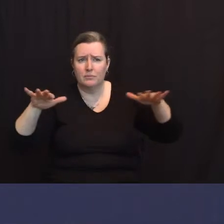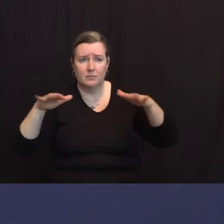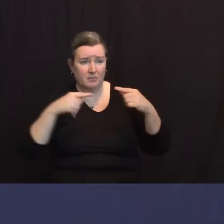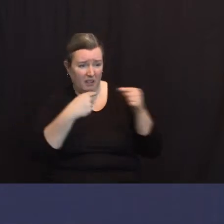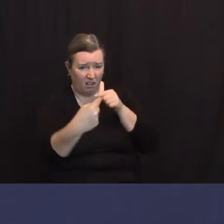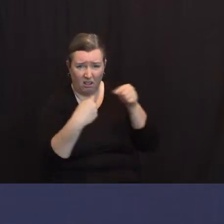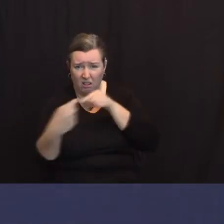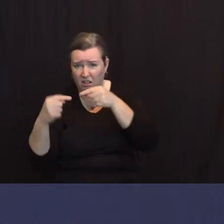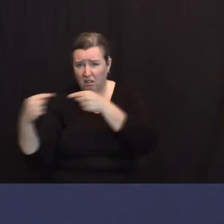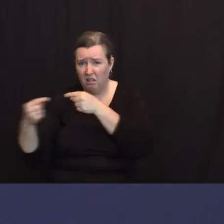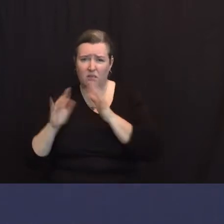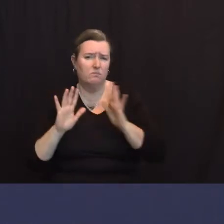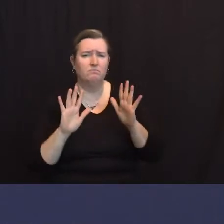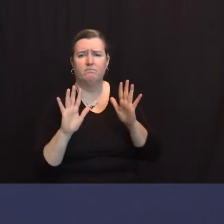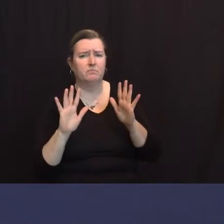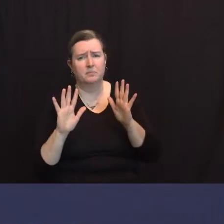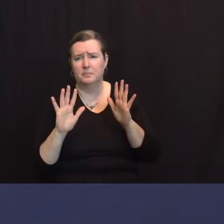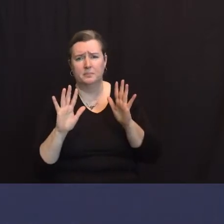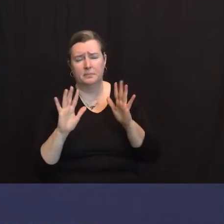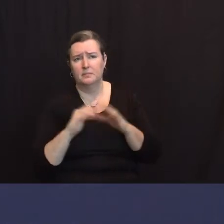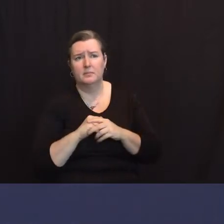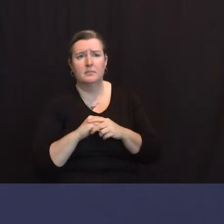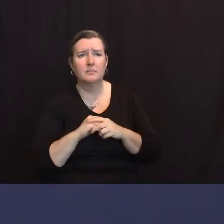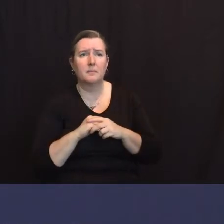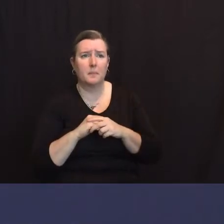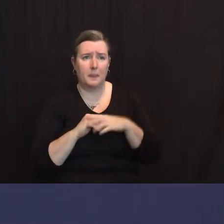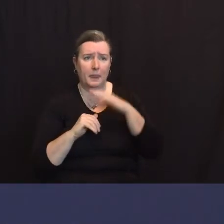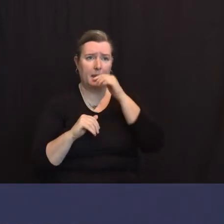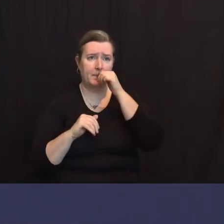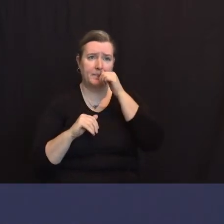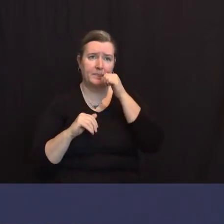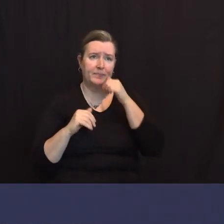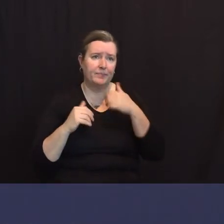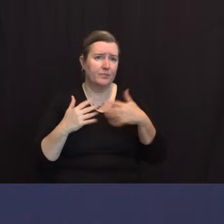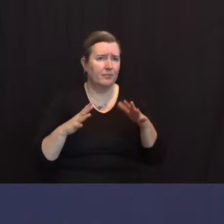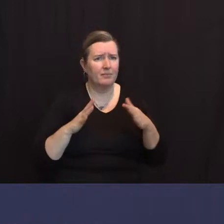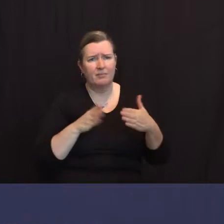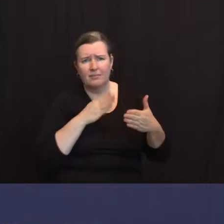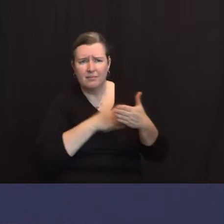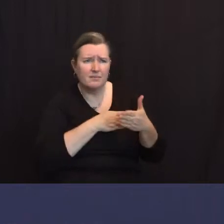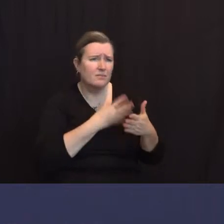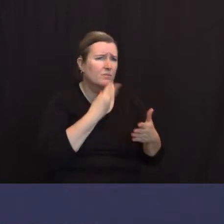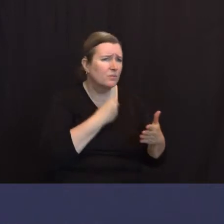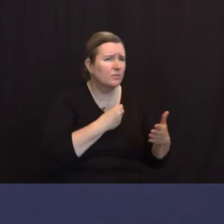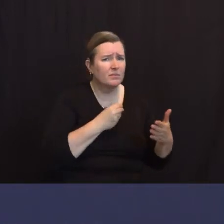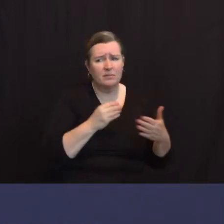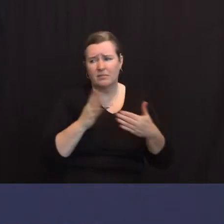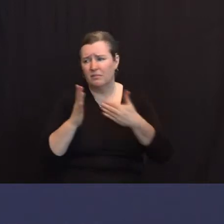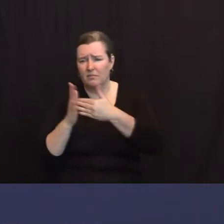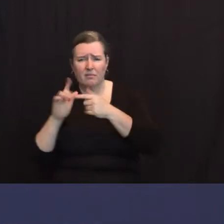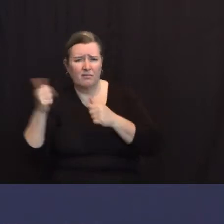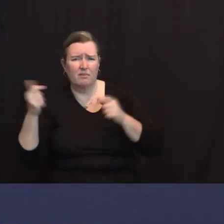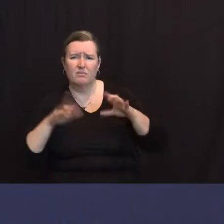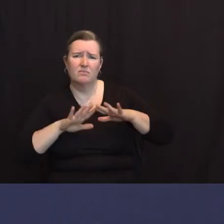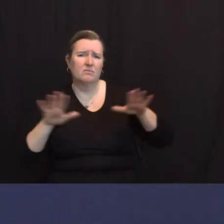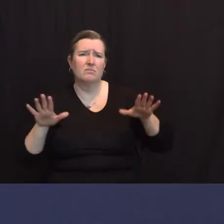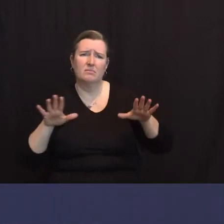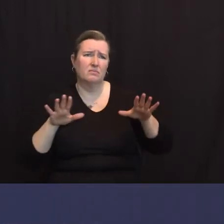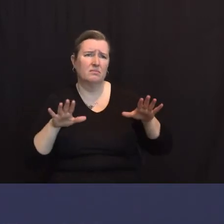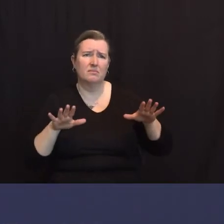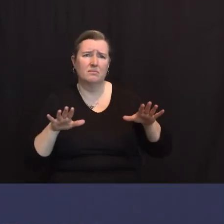includes anti-Semitism or whatever else is implied in those. No news for you in the 37th. As I mentioned to you